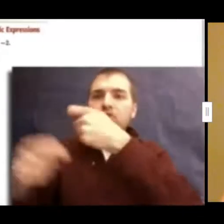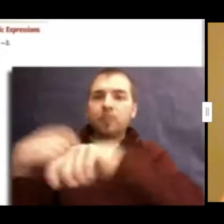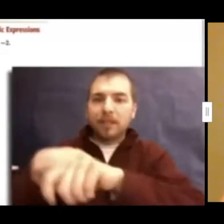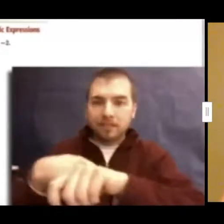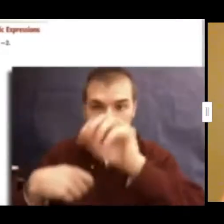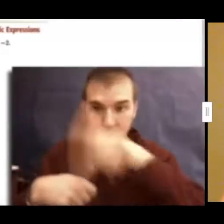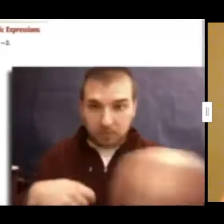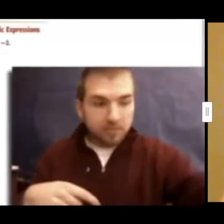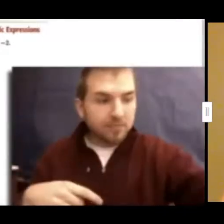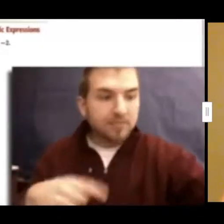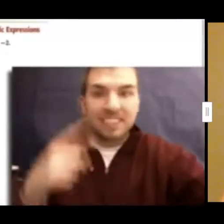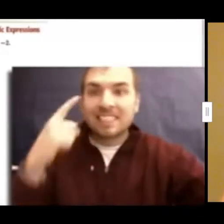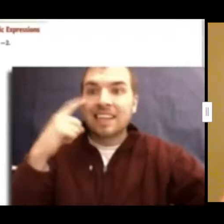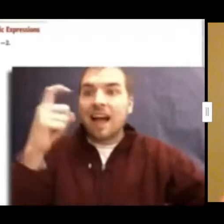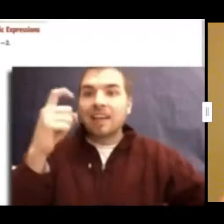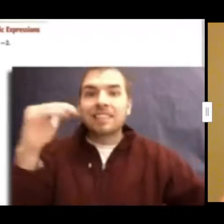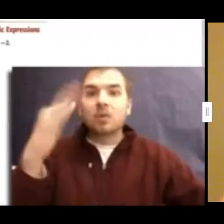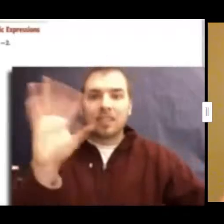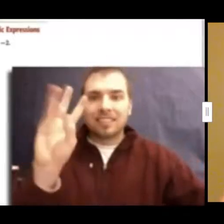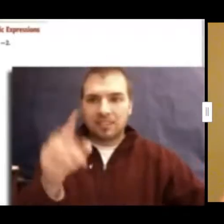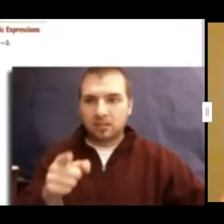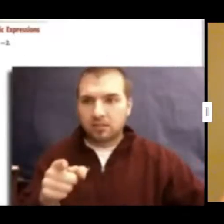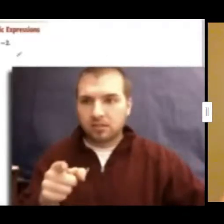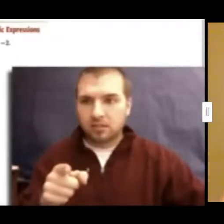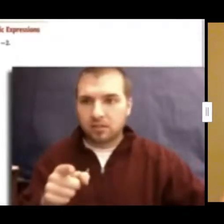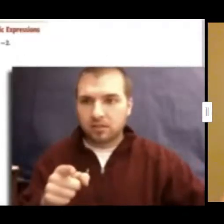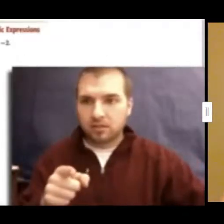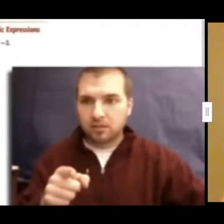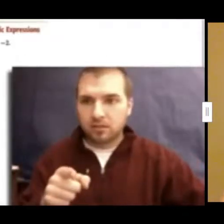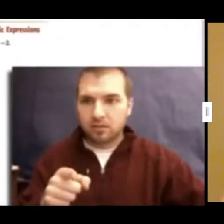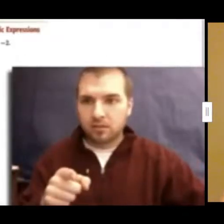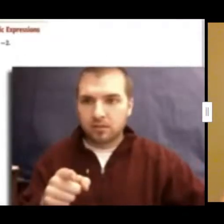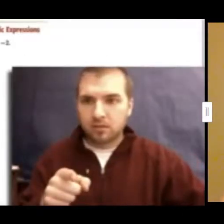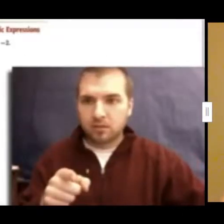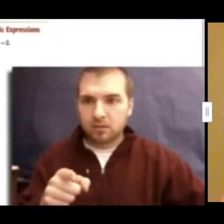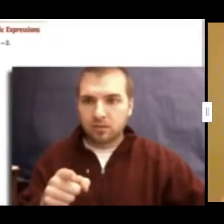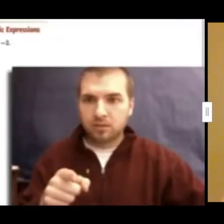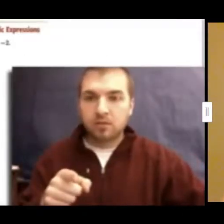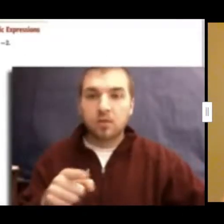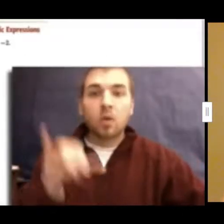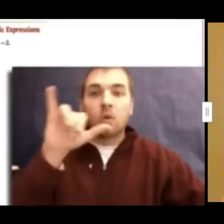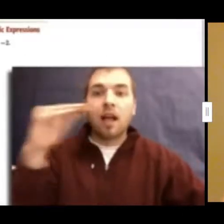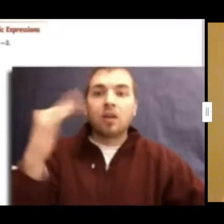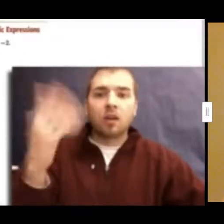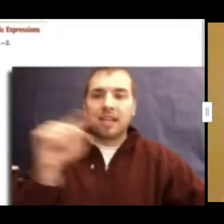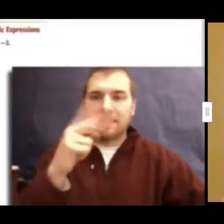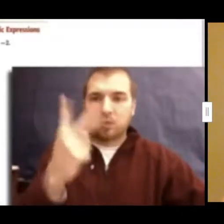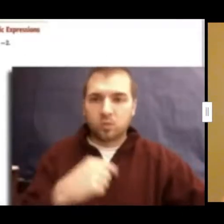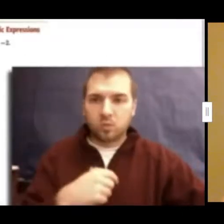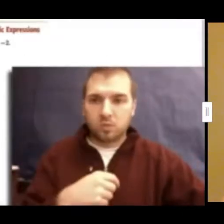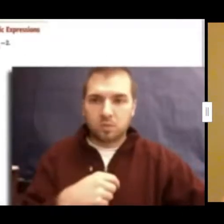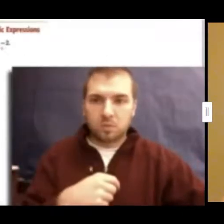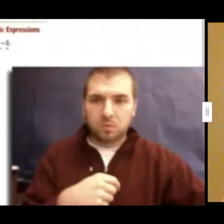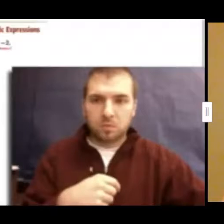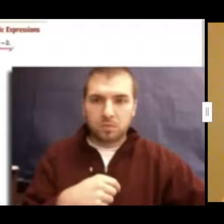to evaluate, and what that means is that we have instructions for what x and y equal, and we're going to put that in